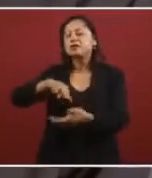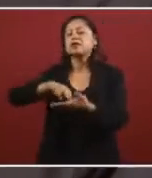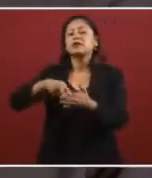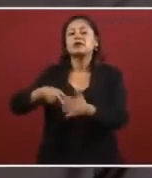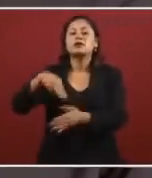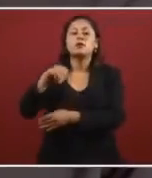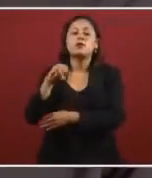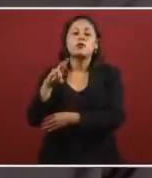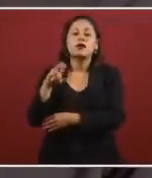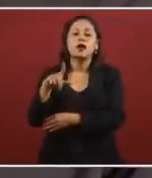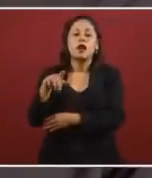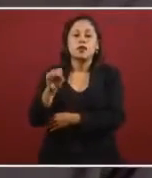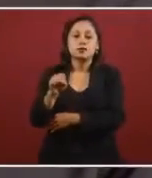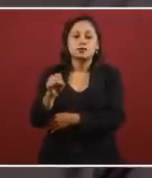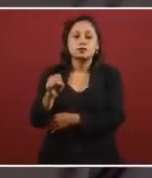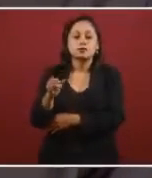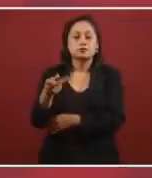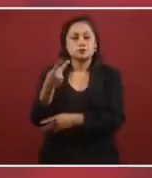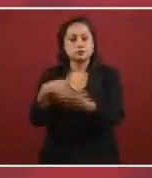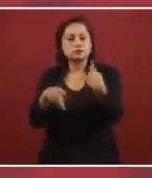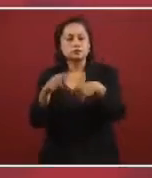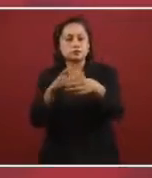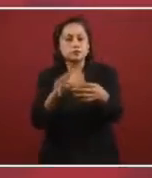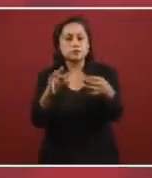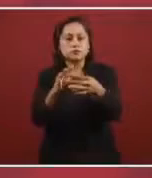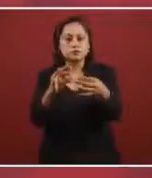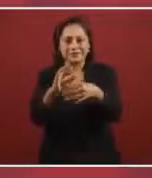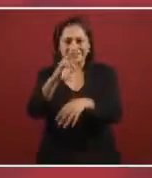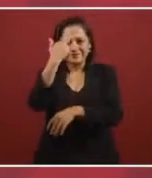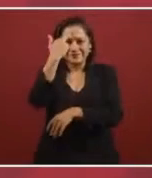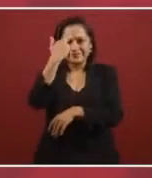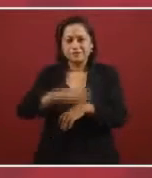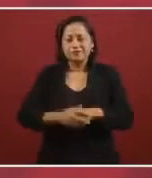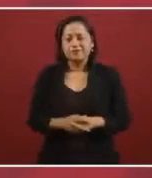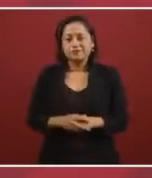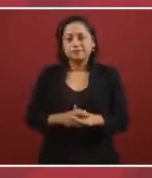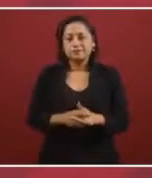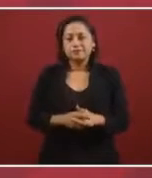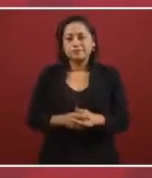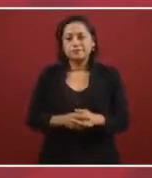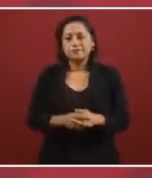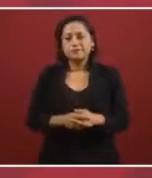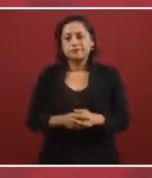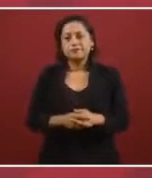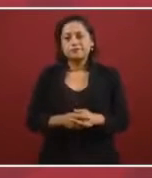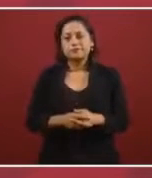the engineer Morales Marr, only due